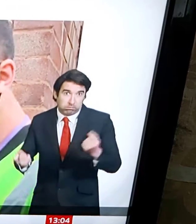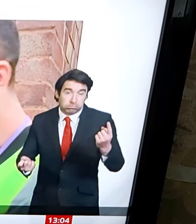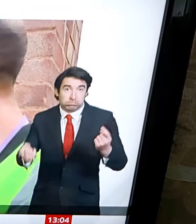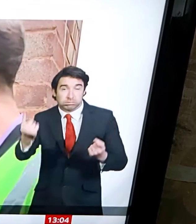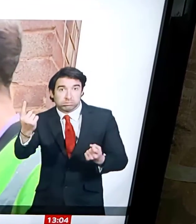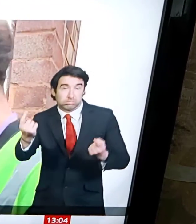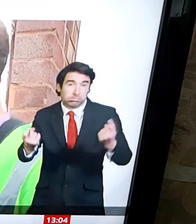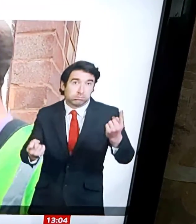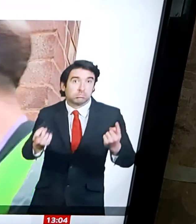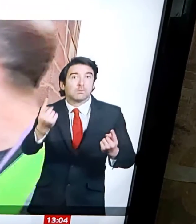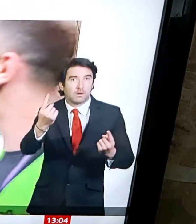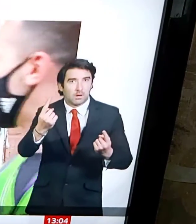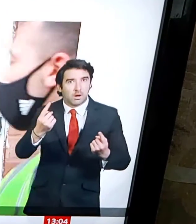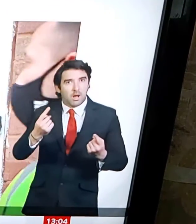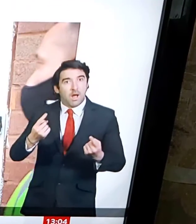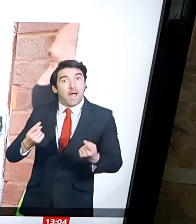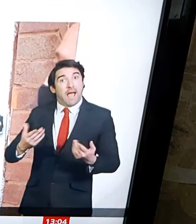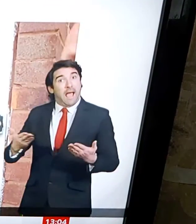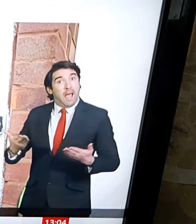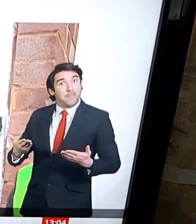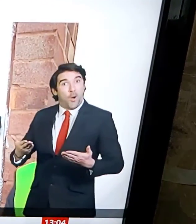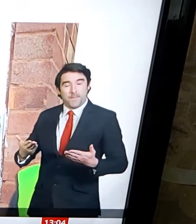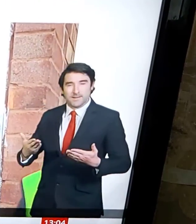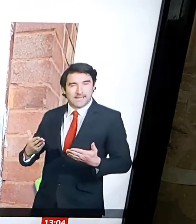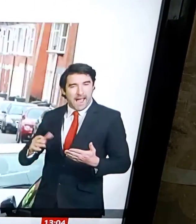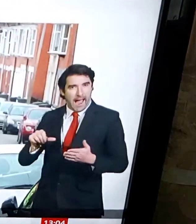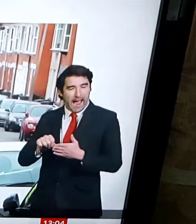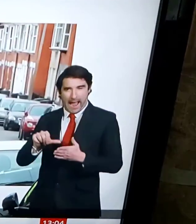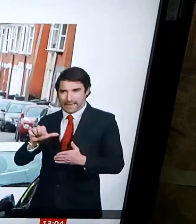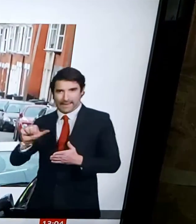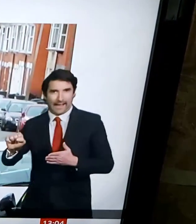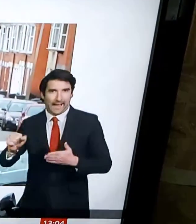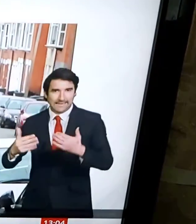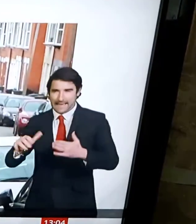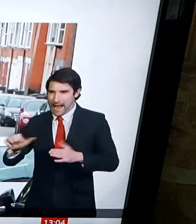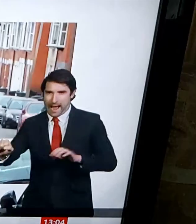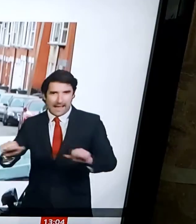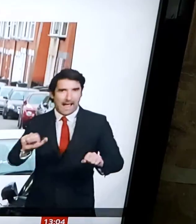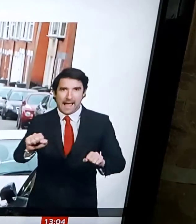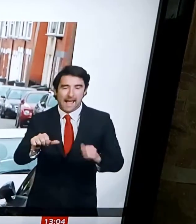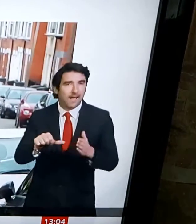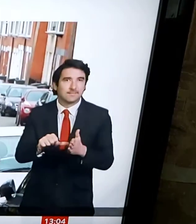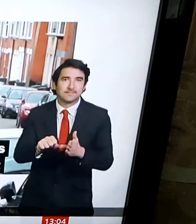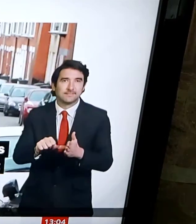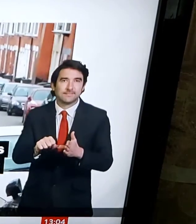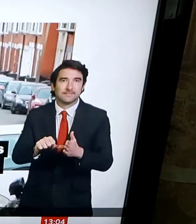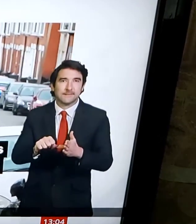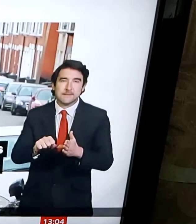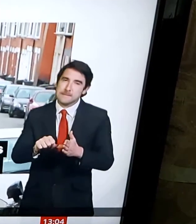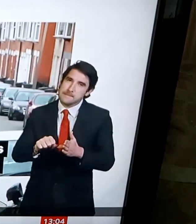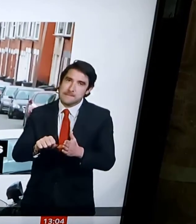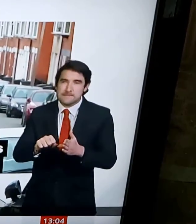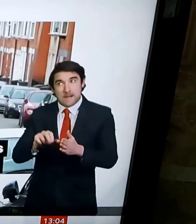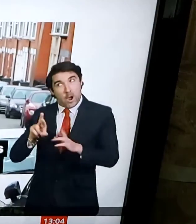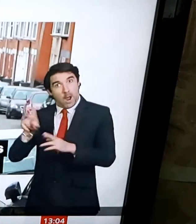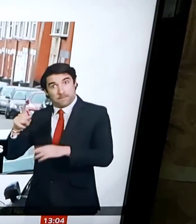low rates of infection make it very difficult to spot outbreaks and any clear trends. Richard